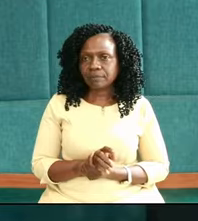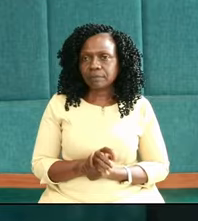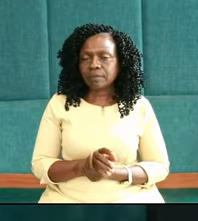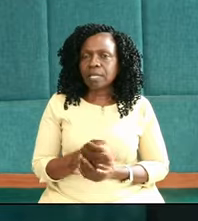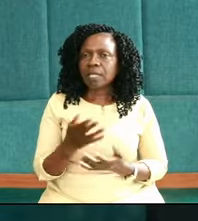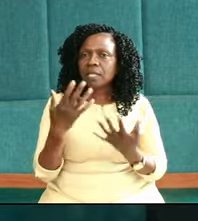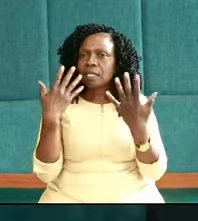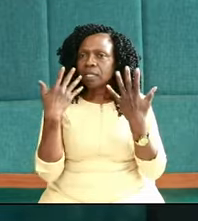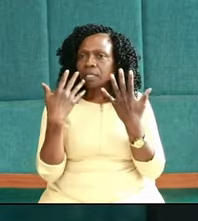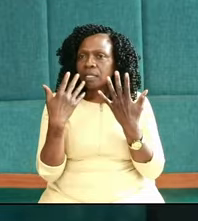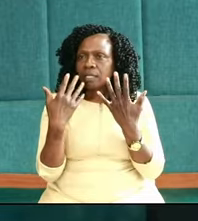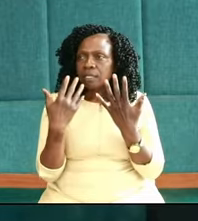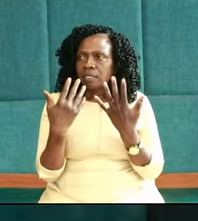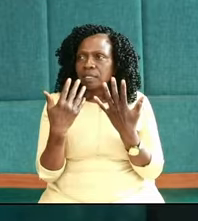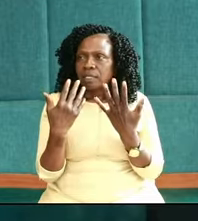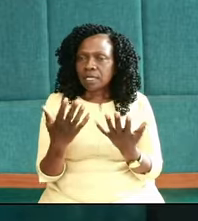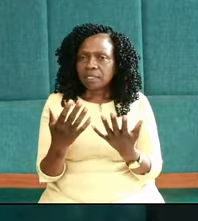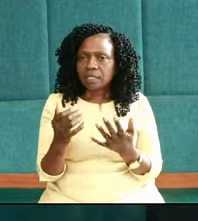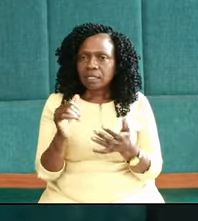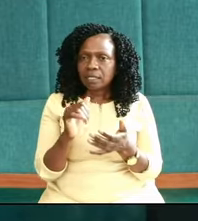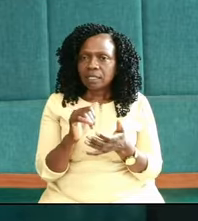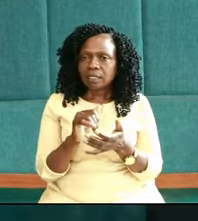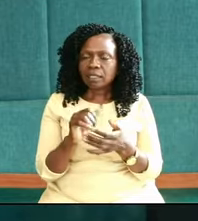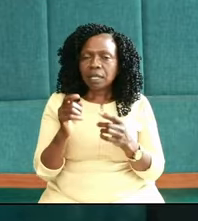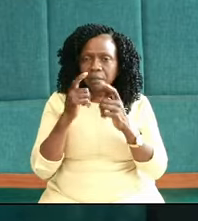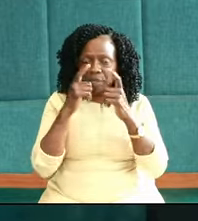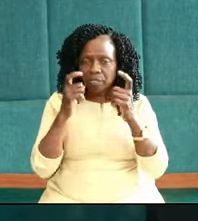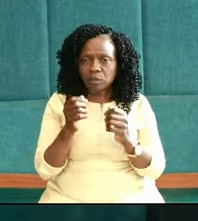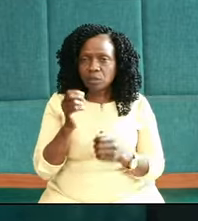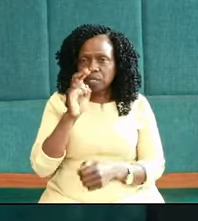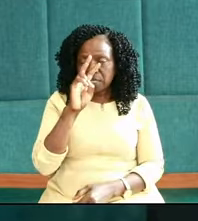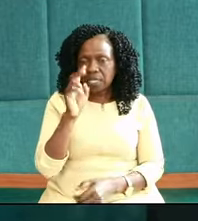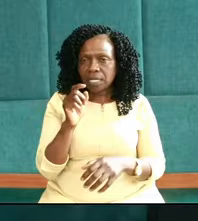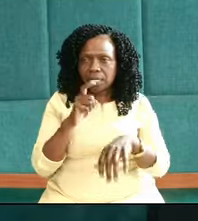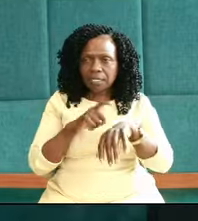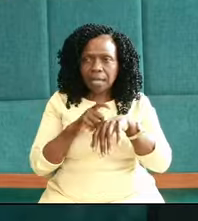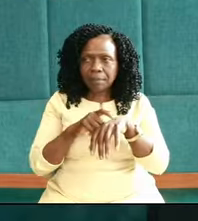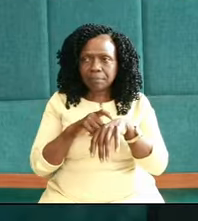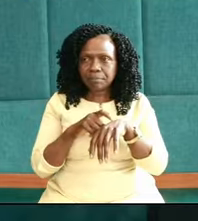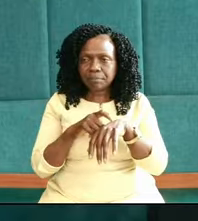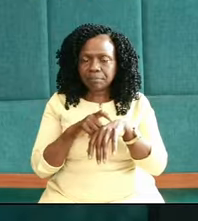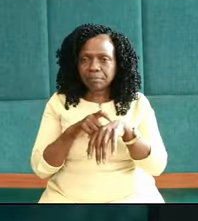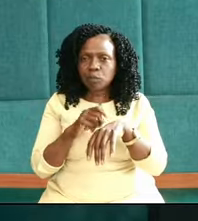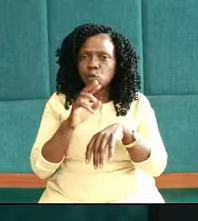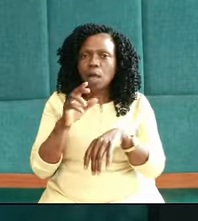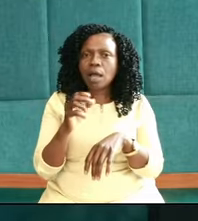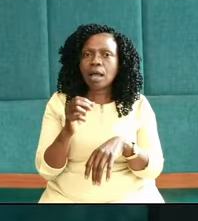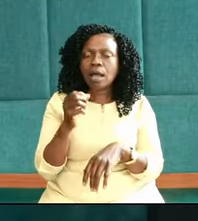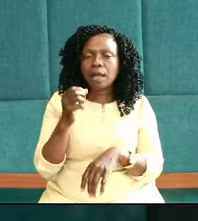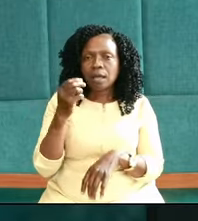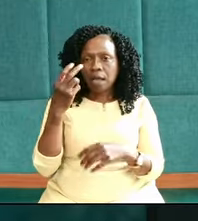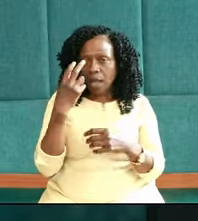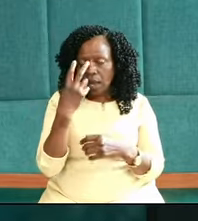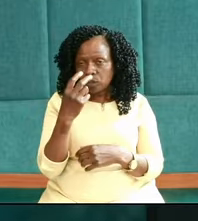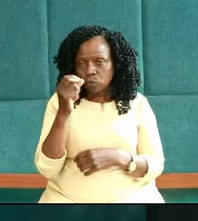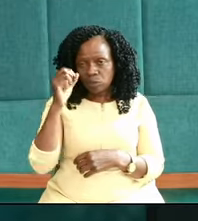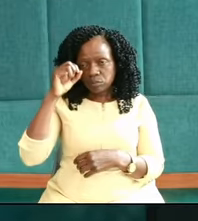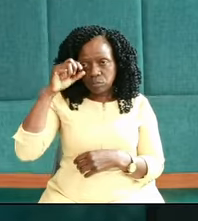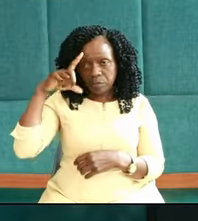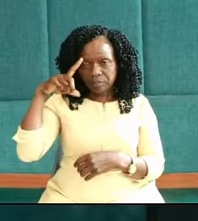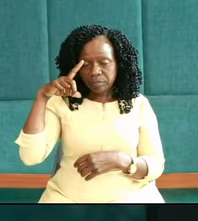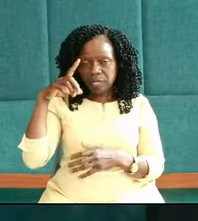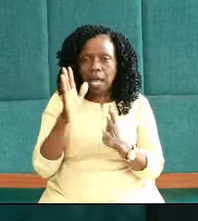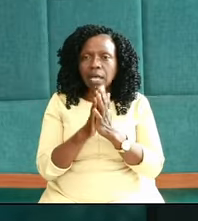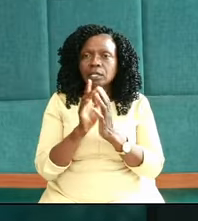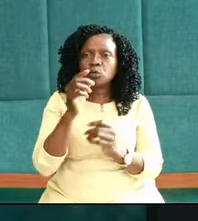The beauty of heaven that you will see when your eyes will be unveiled, and you